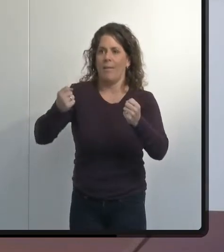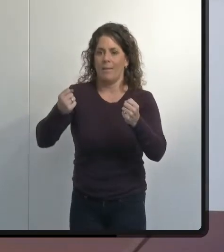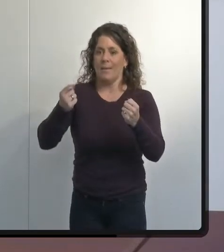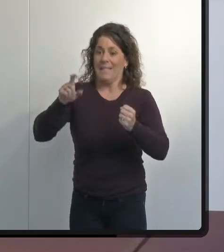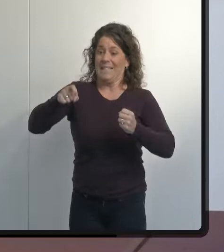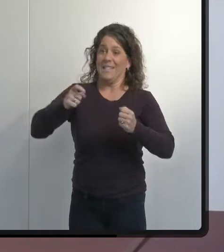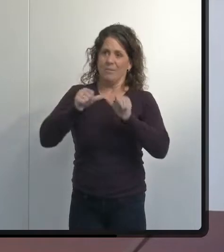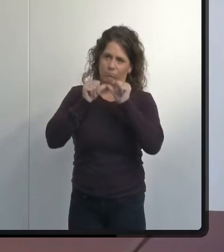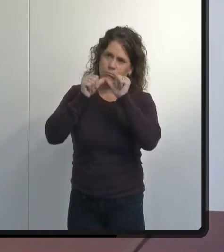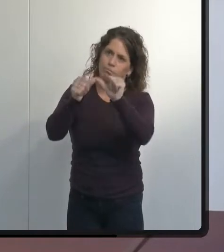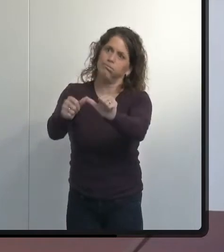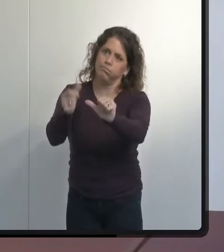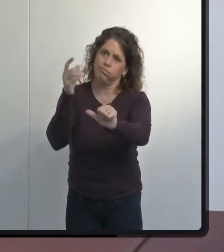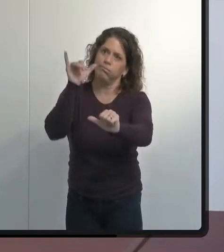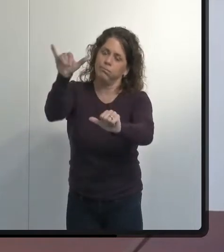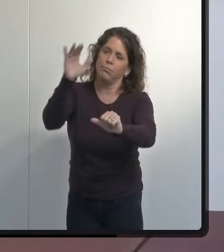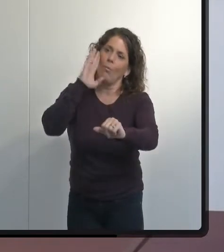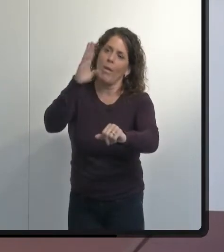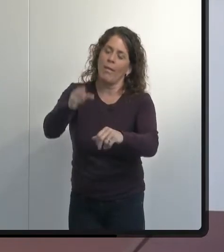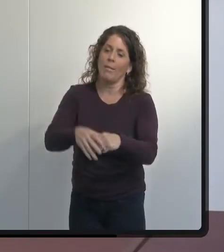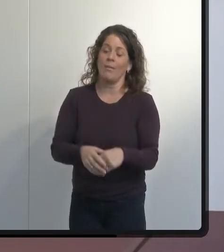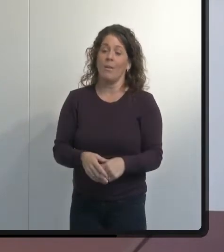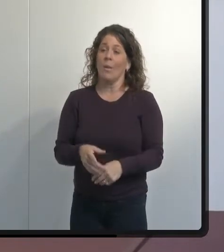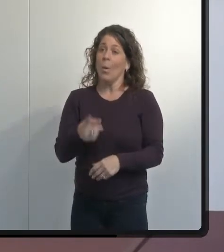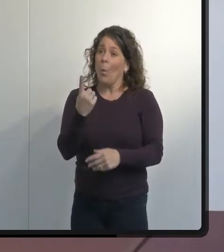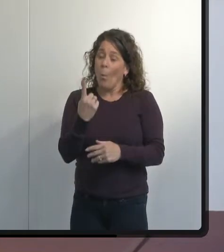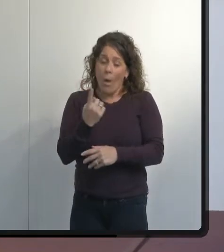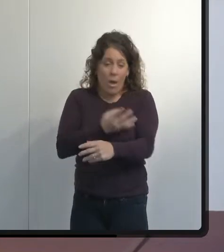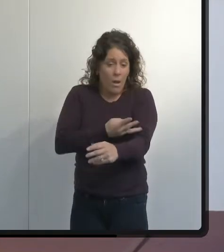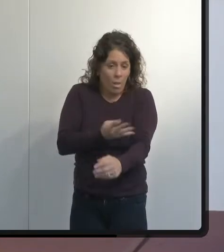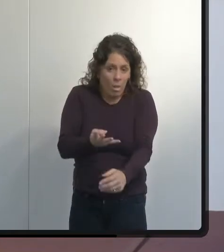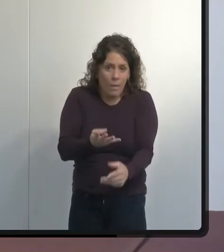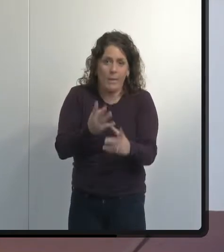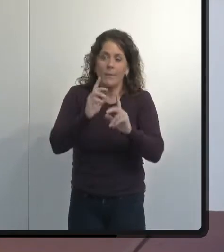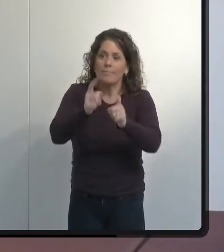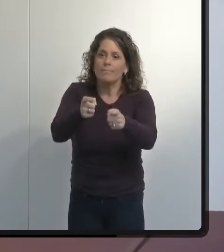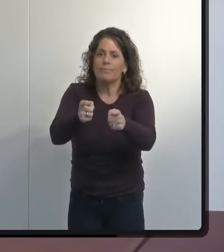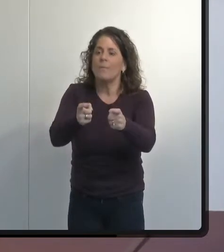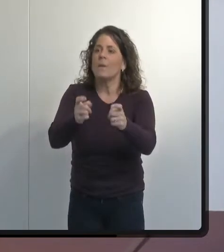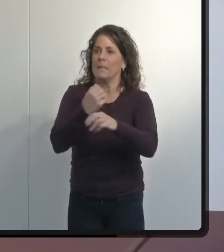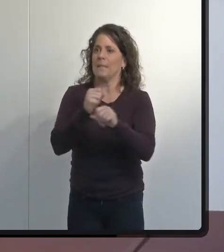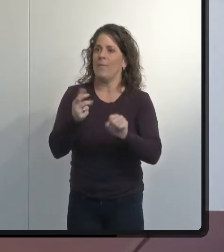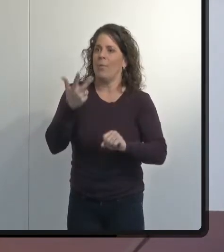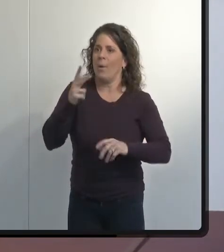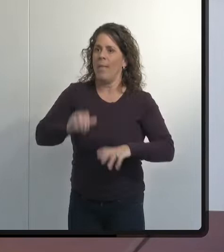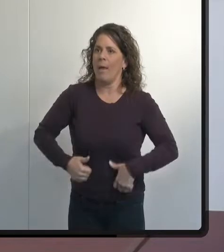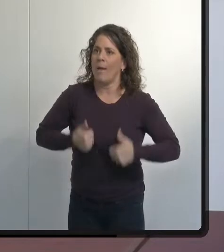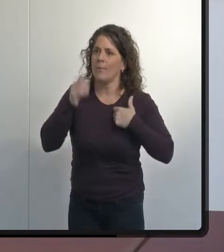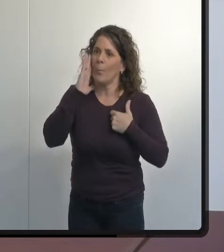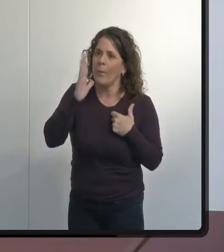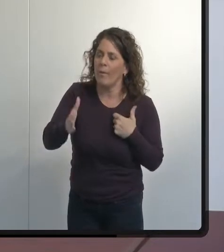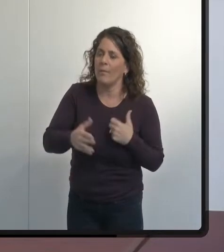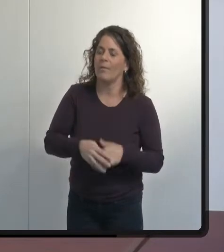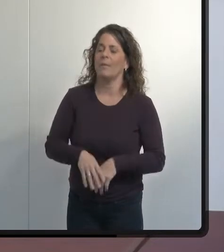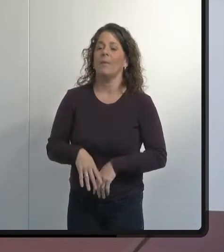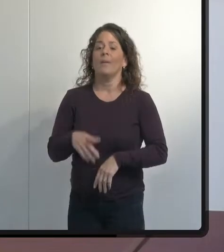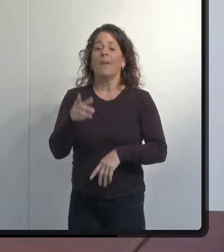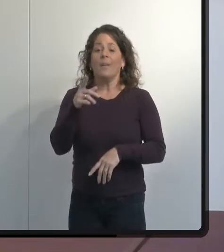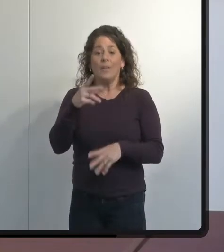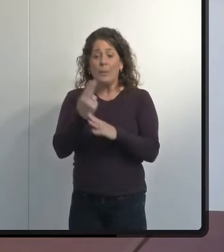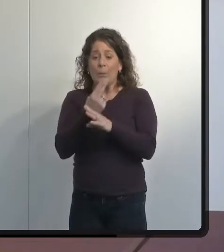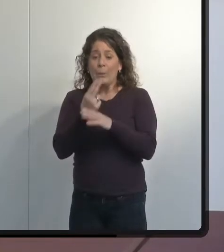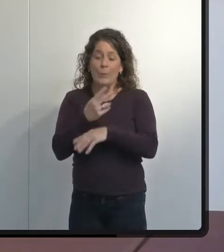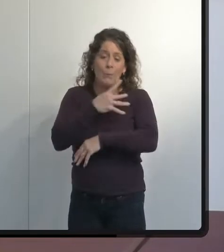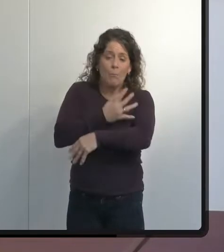Just one donation can save up to 3 lives. Blood donations are regularly needed for cancer patients, people with sickle